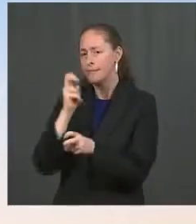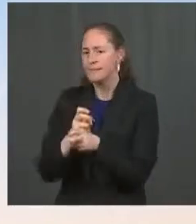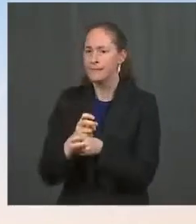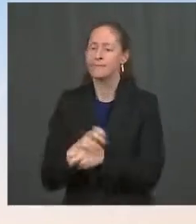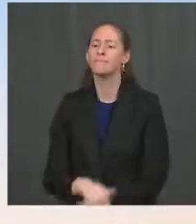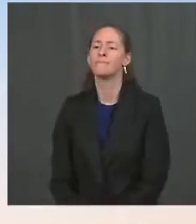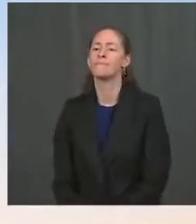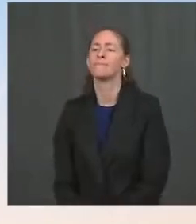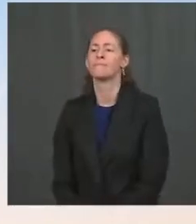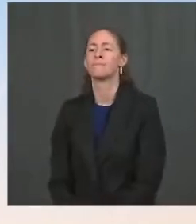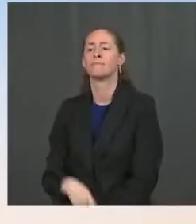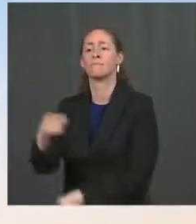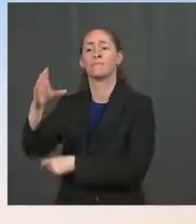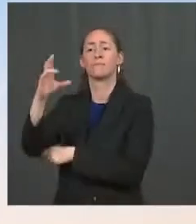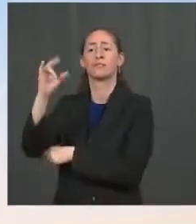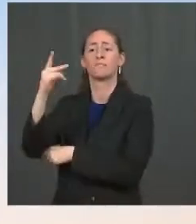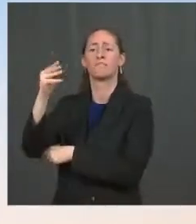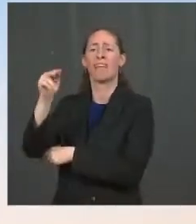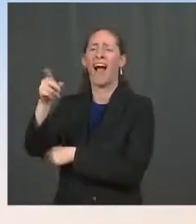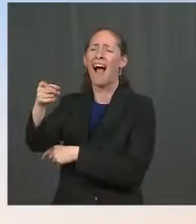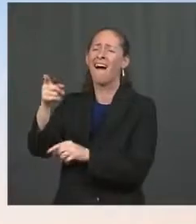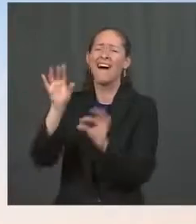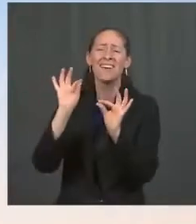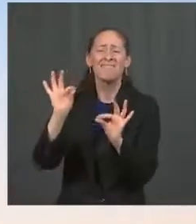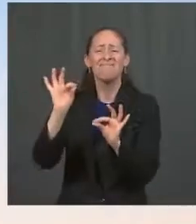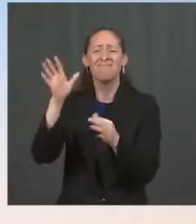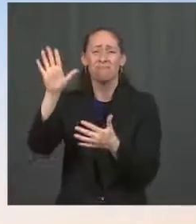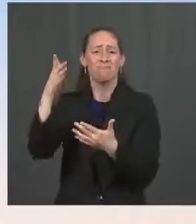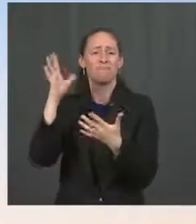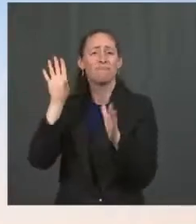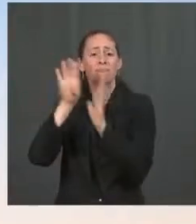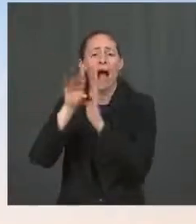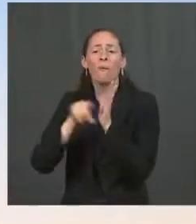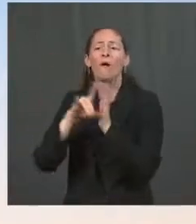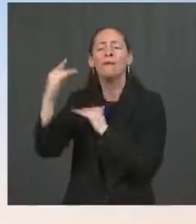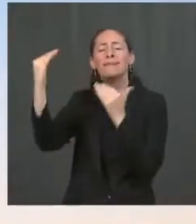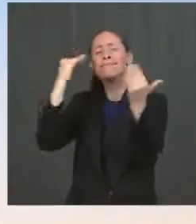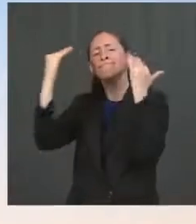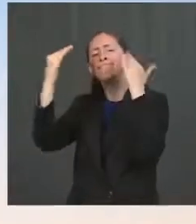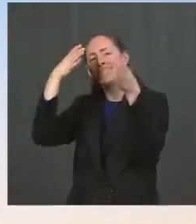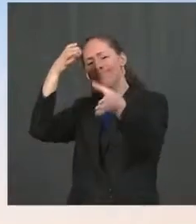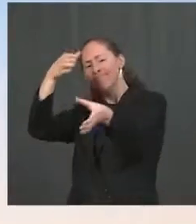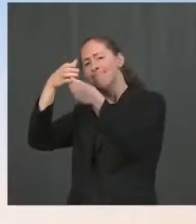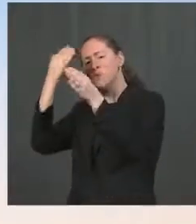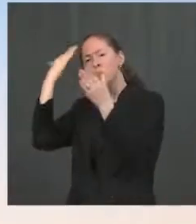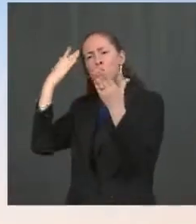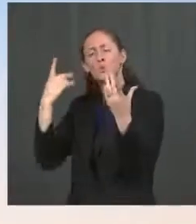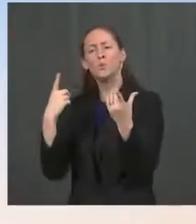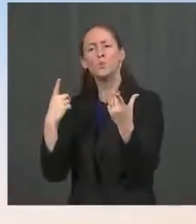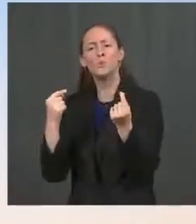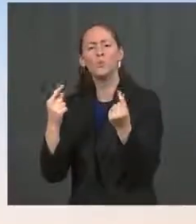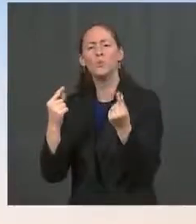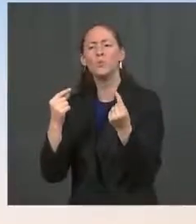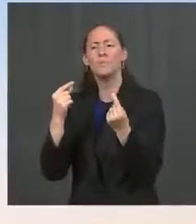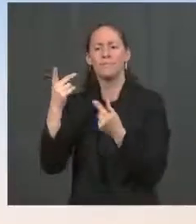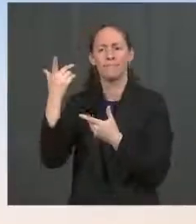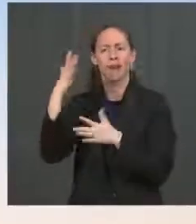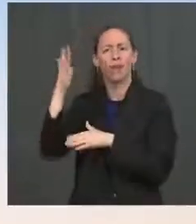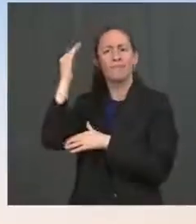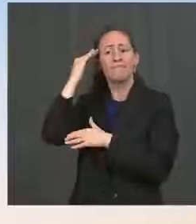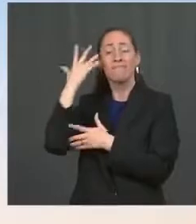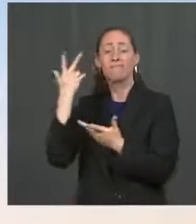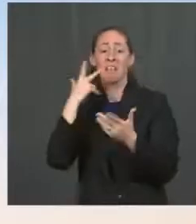great deal of respect for, and we're in active discussions with him about what role might be of interest to him in the federal government. Just lastly, Jen, can you walk us